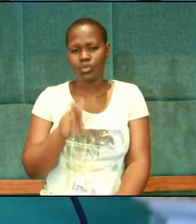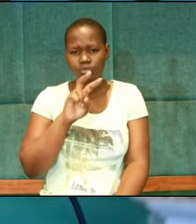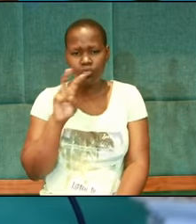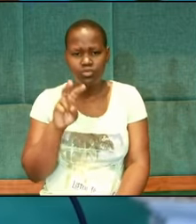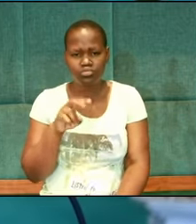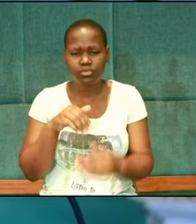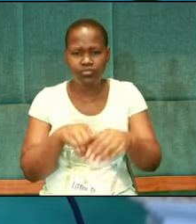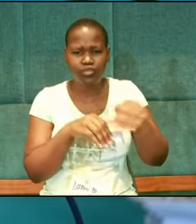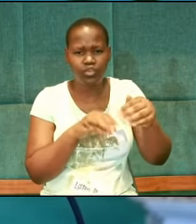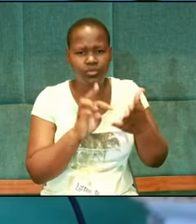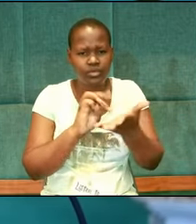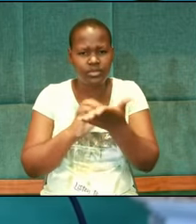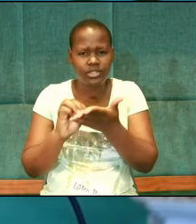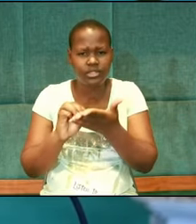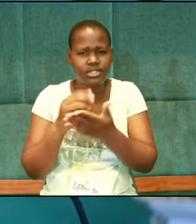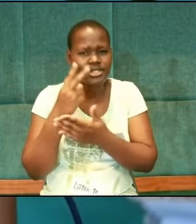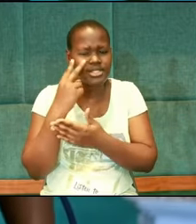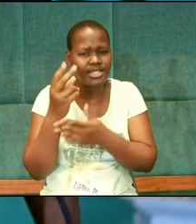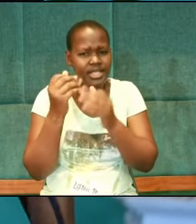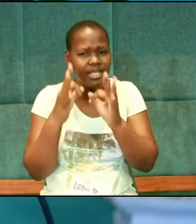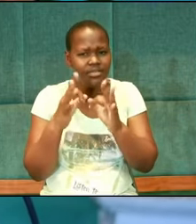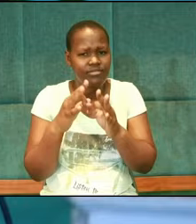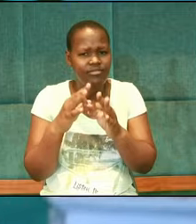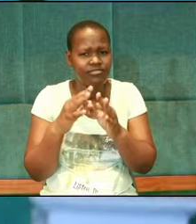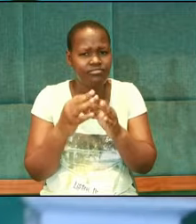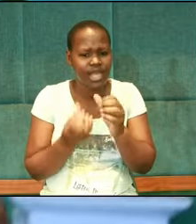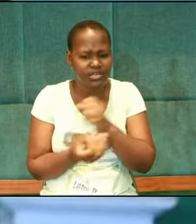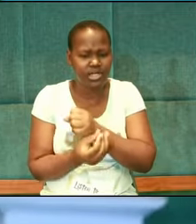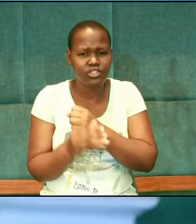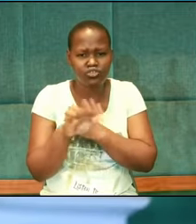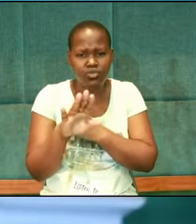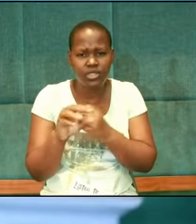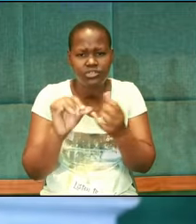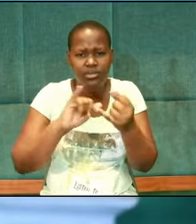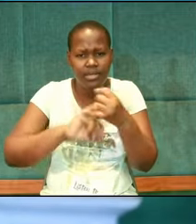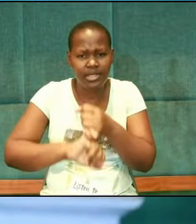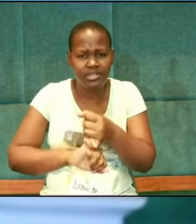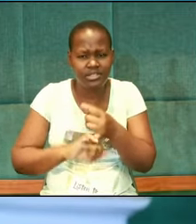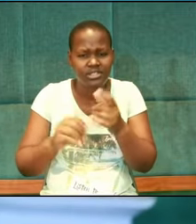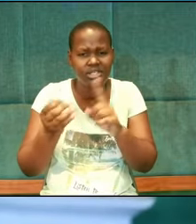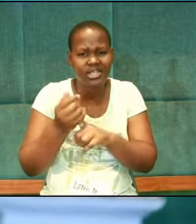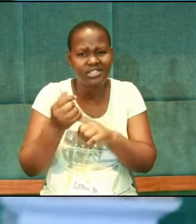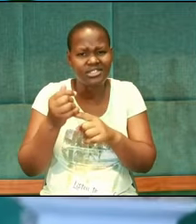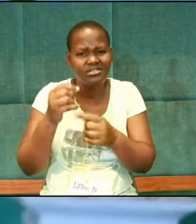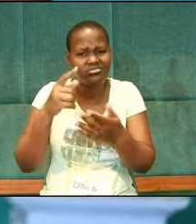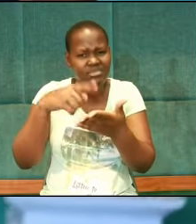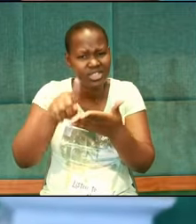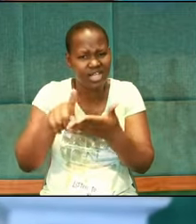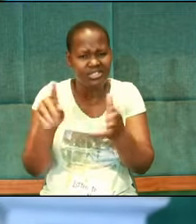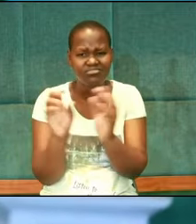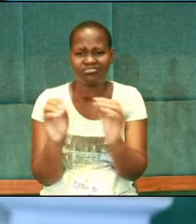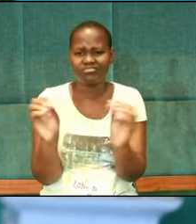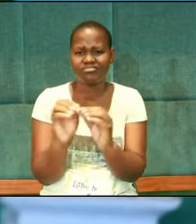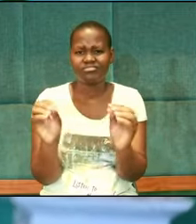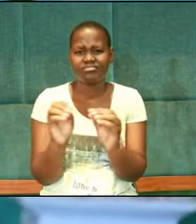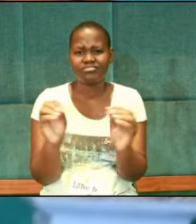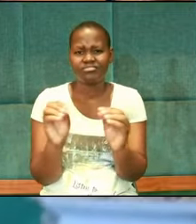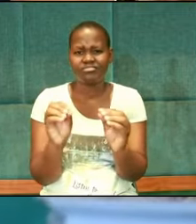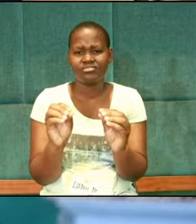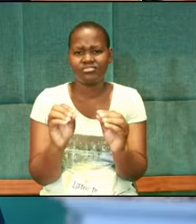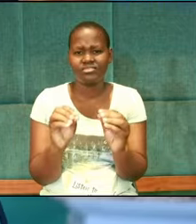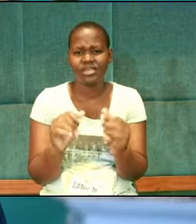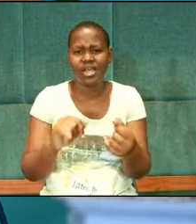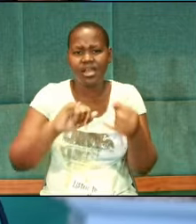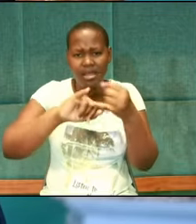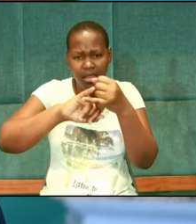see if your definition of marriage. Ladies and gentlemen, we are not getting it right. You see, it is a known fact that marriage is